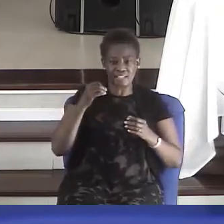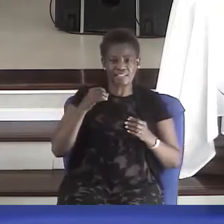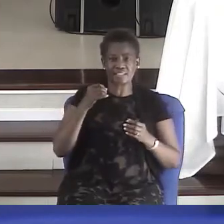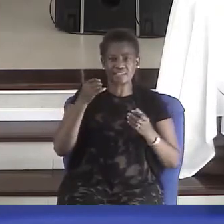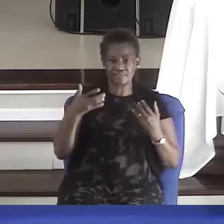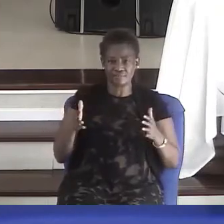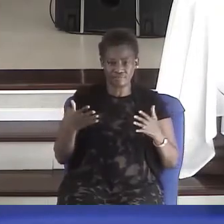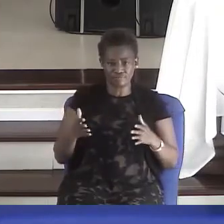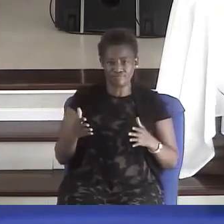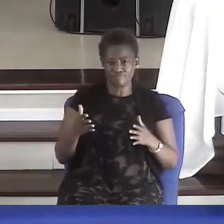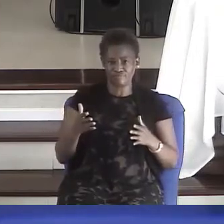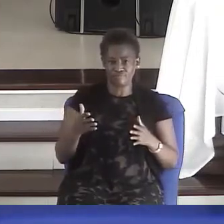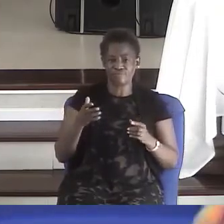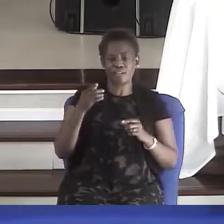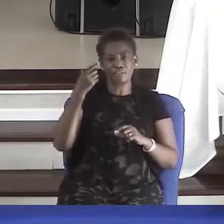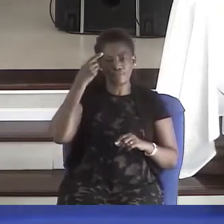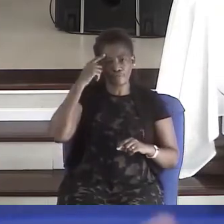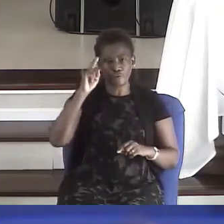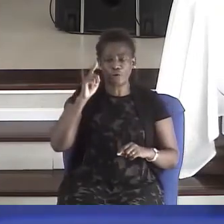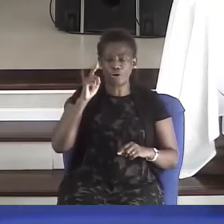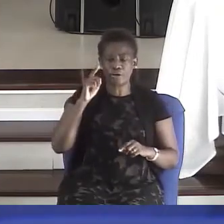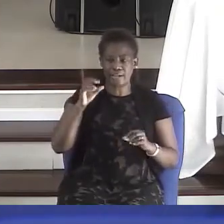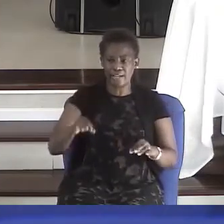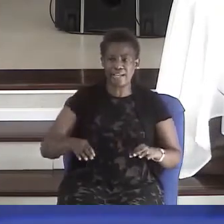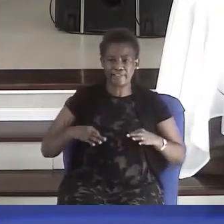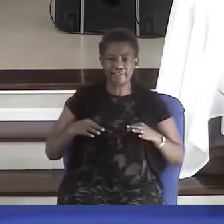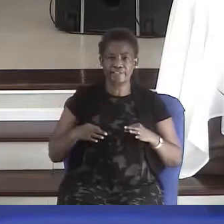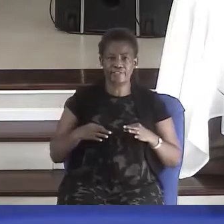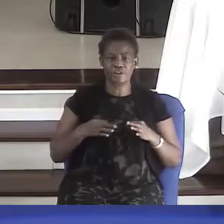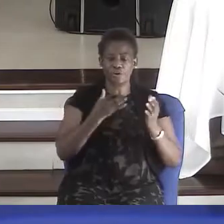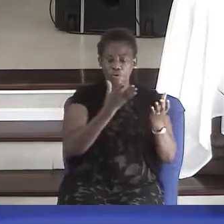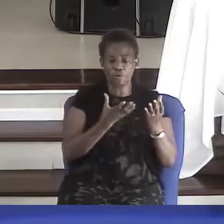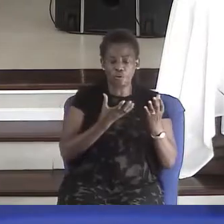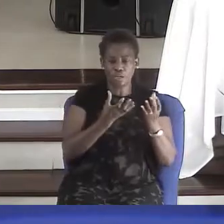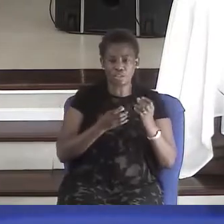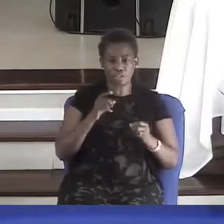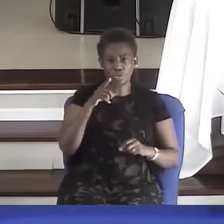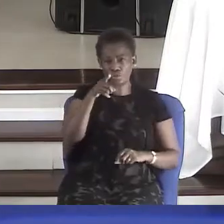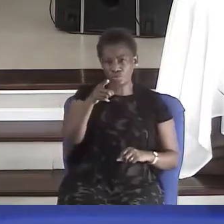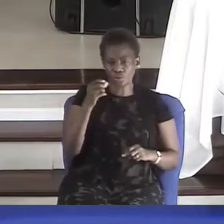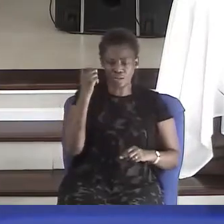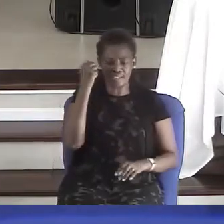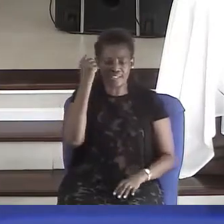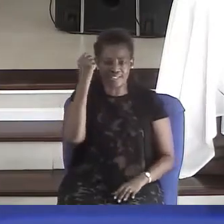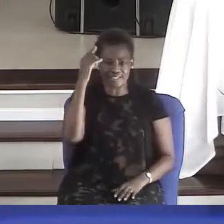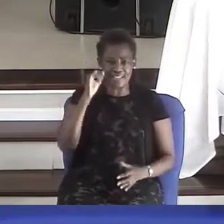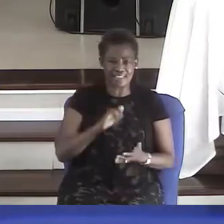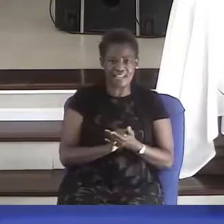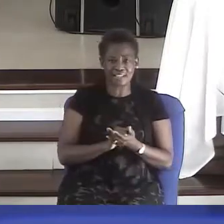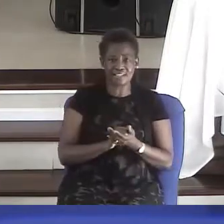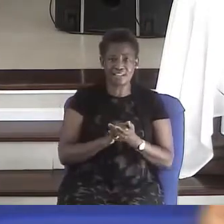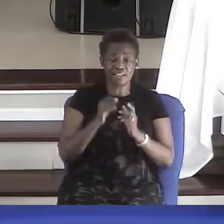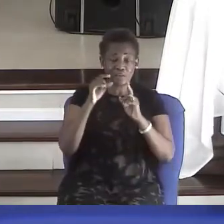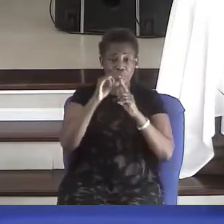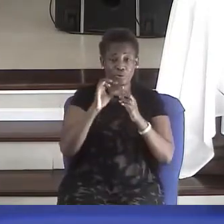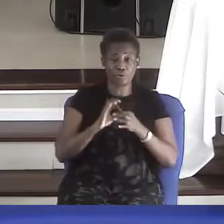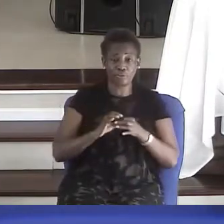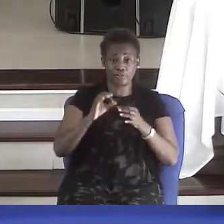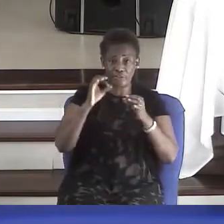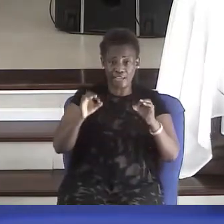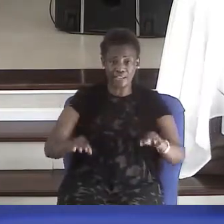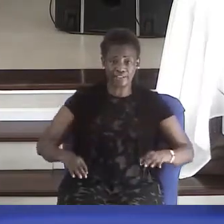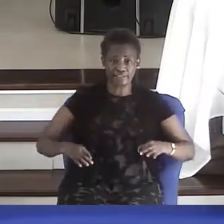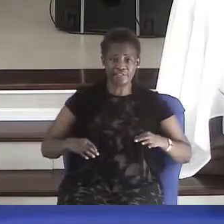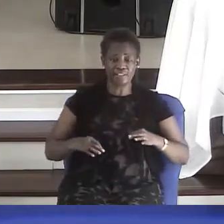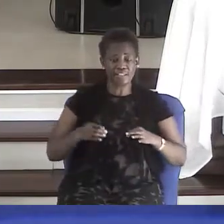I want you to get that, you know. The word of life is for this life and the life